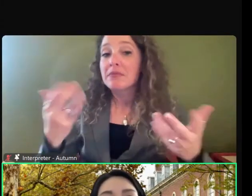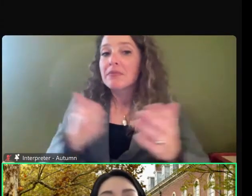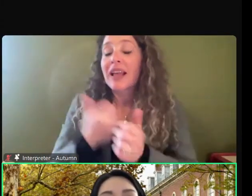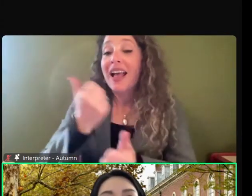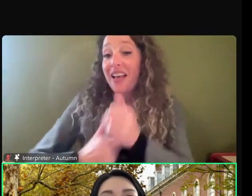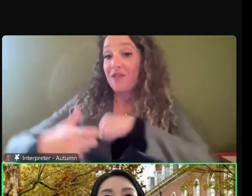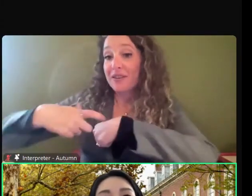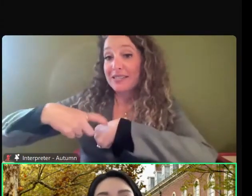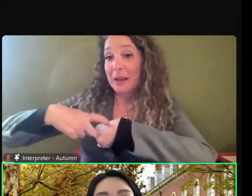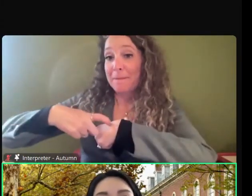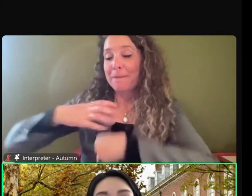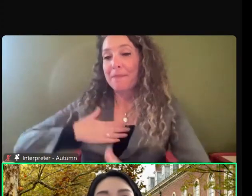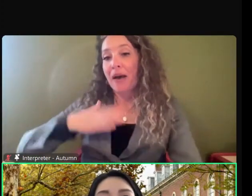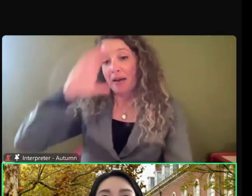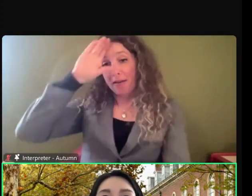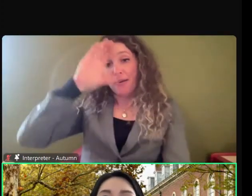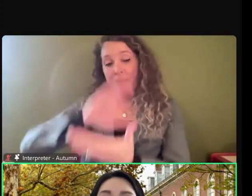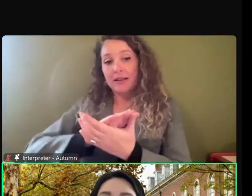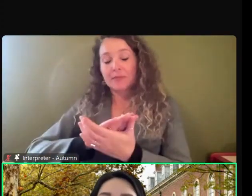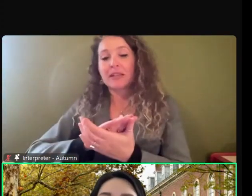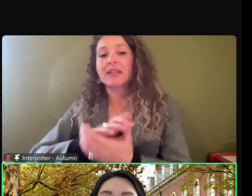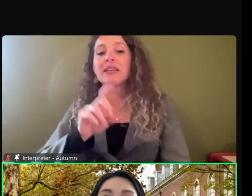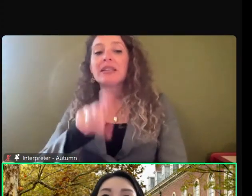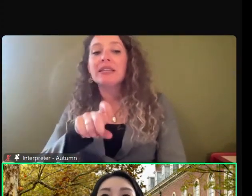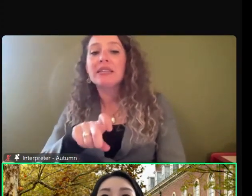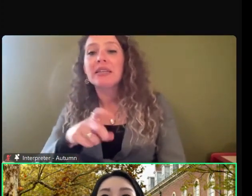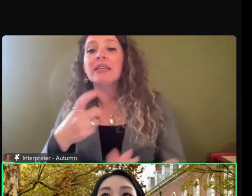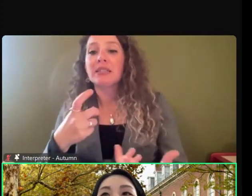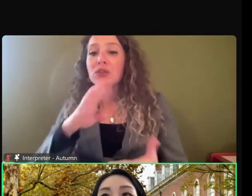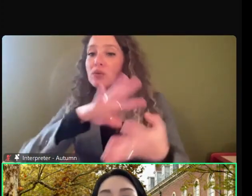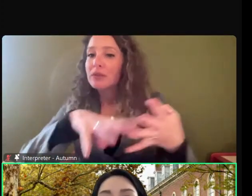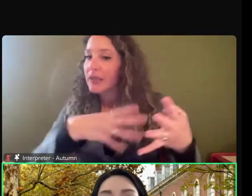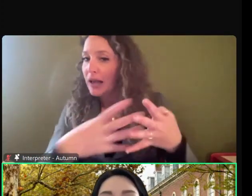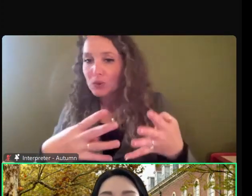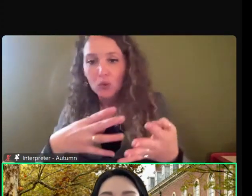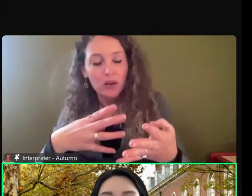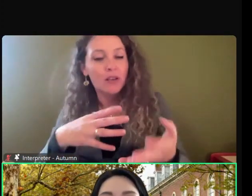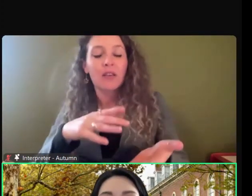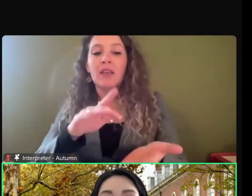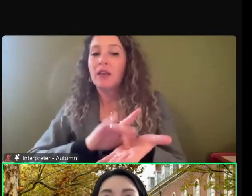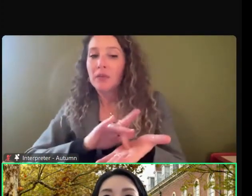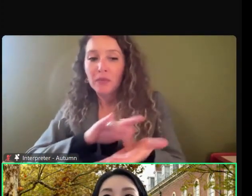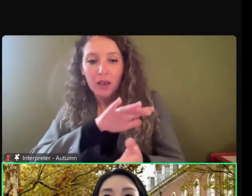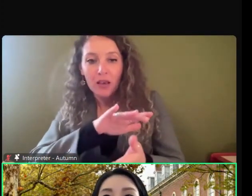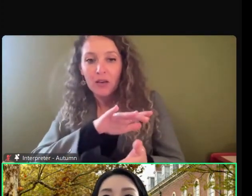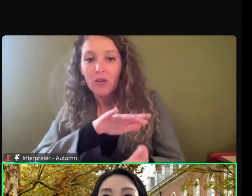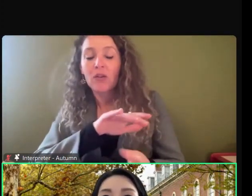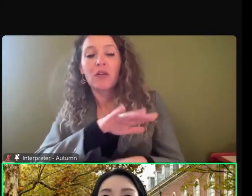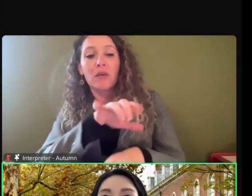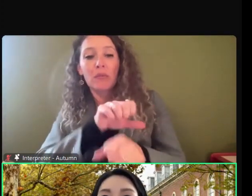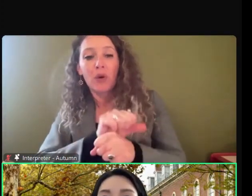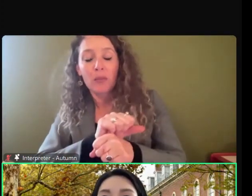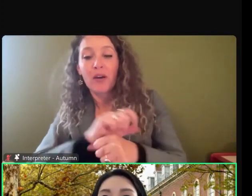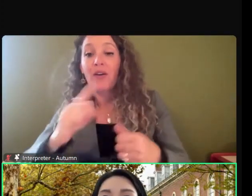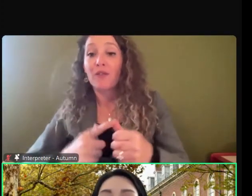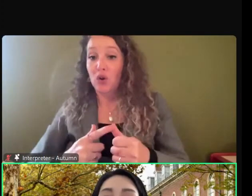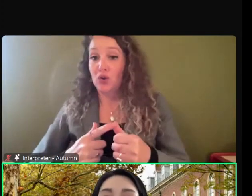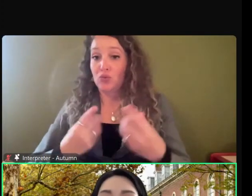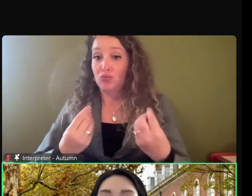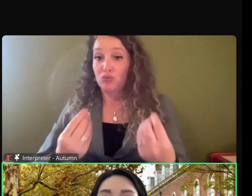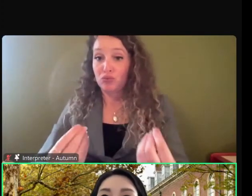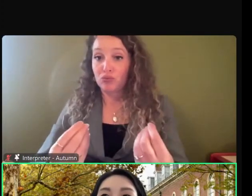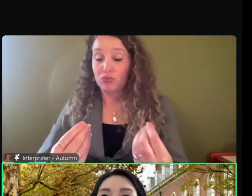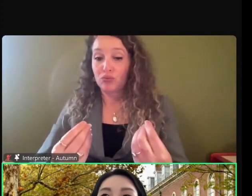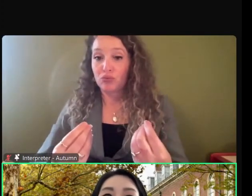Every time my husband needs to schedule a medical appointment, the first thing he does